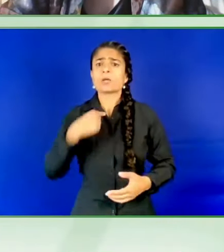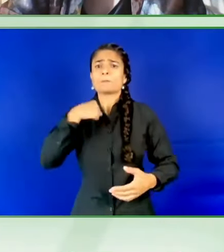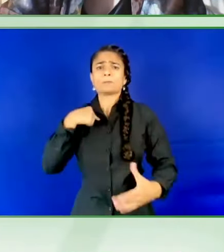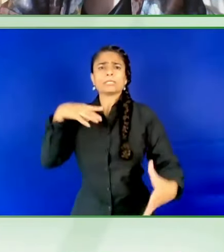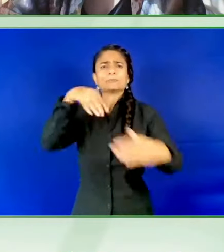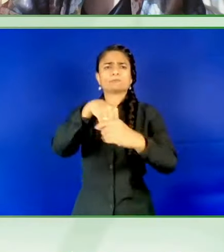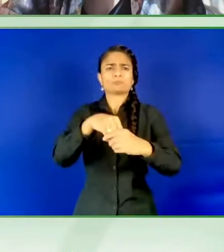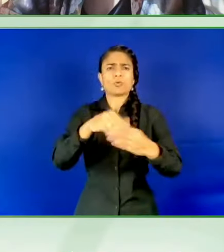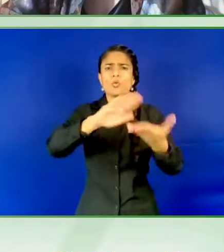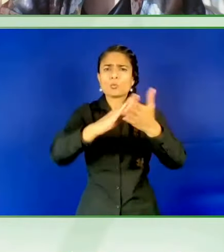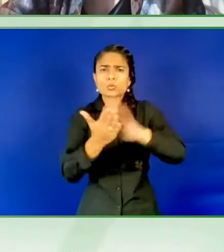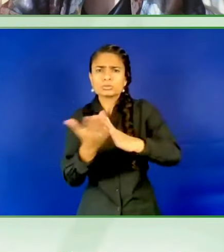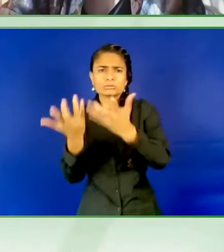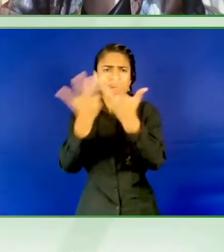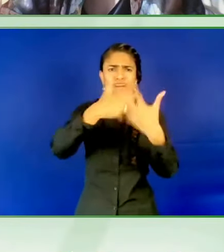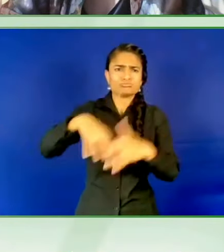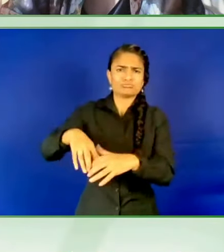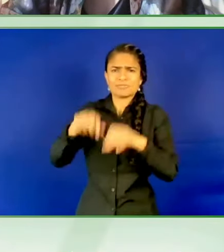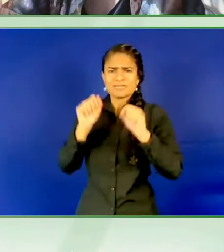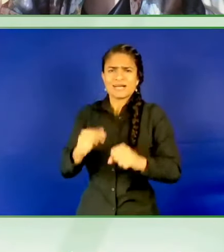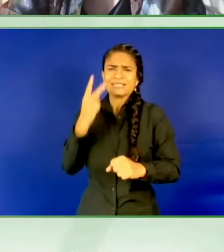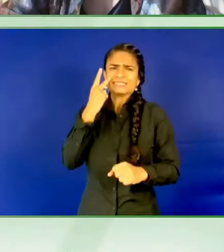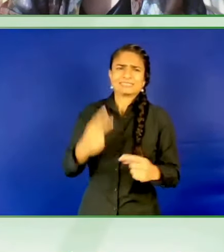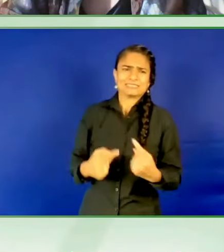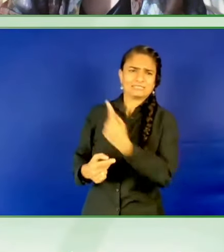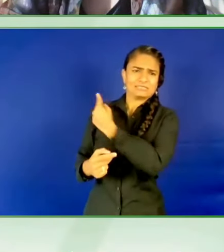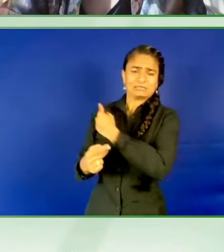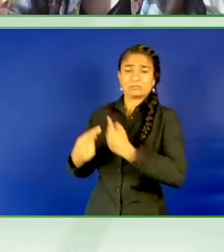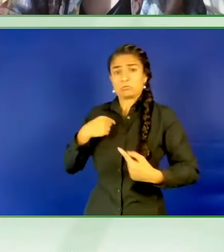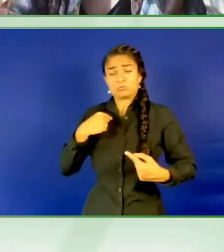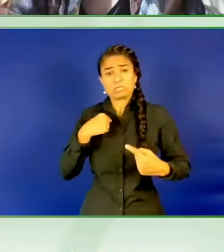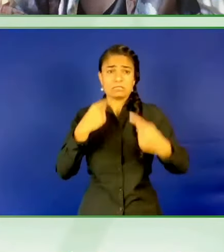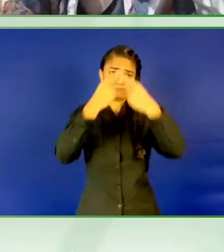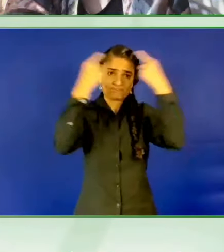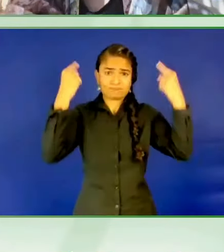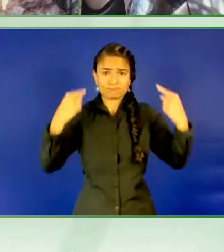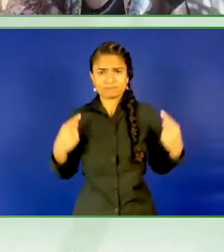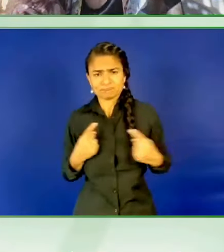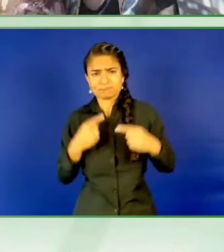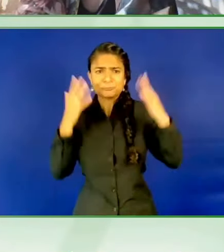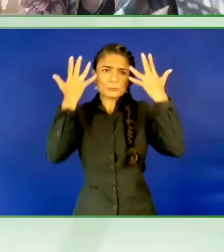AstroBBI project. This is an inclusive astronomy project founded